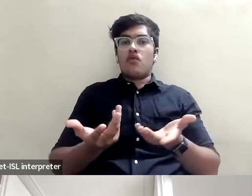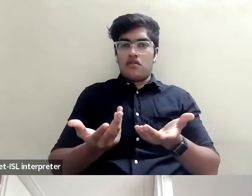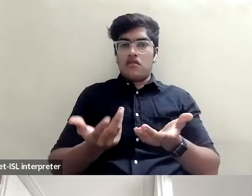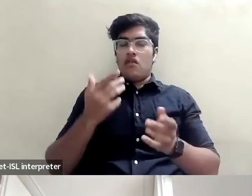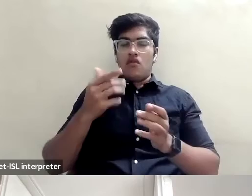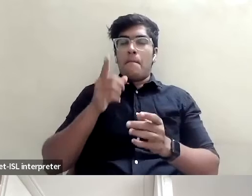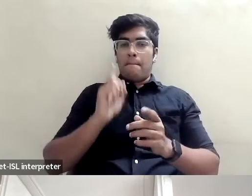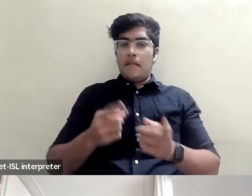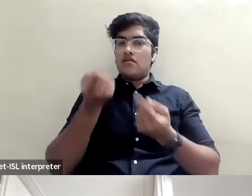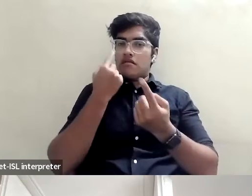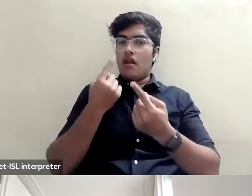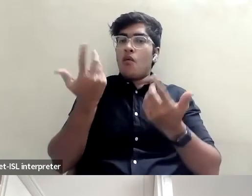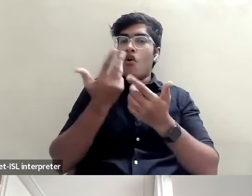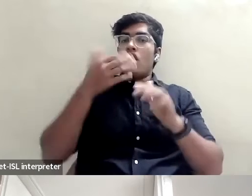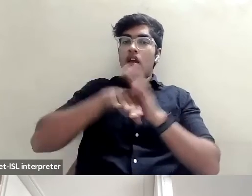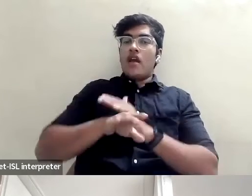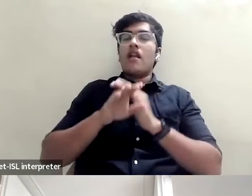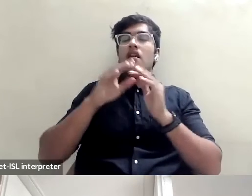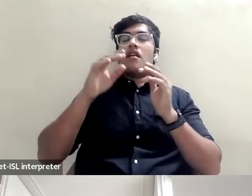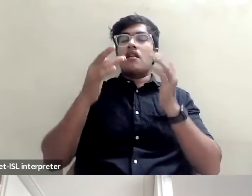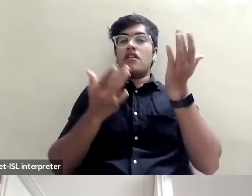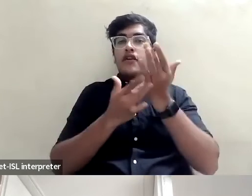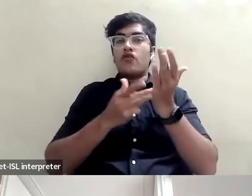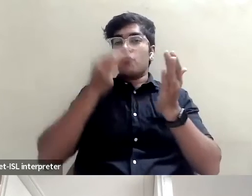address potential implications of emerging technologies and then apply those